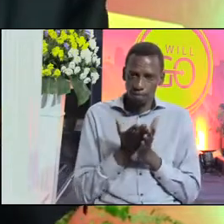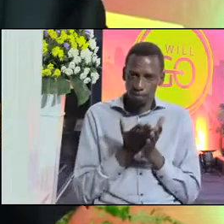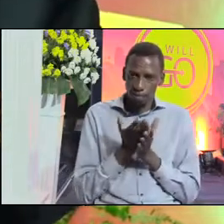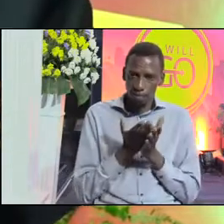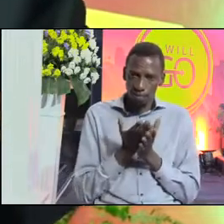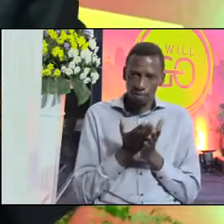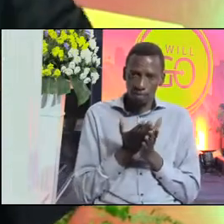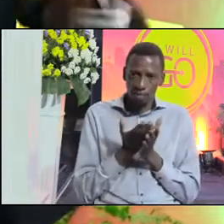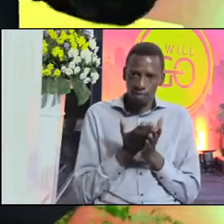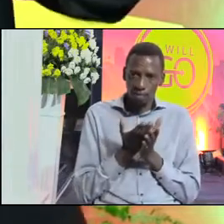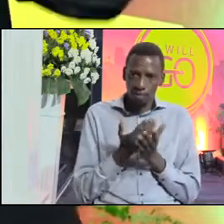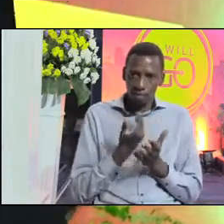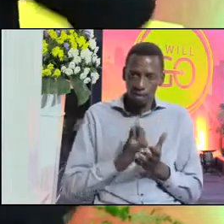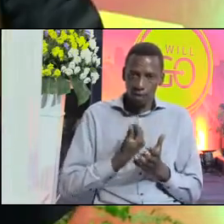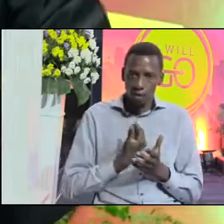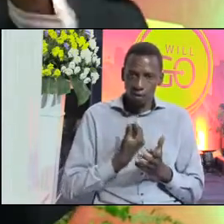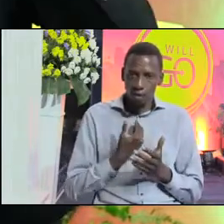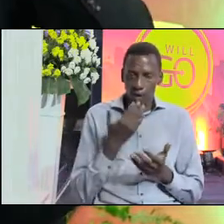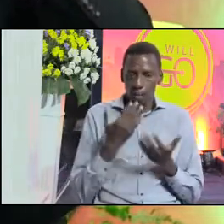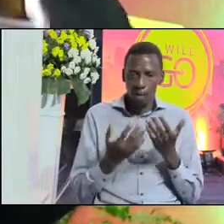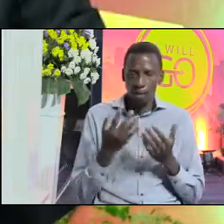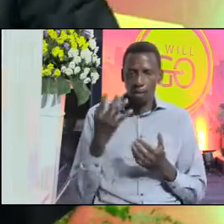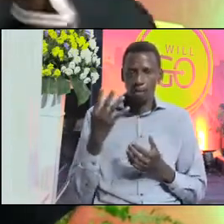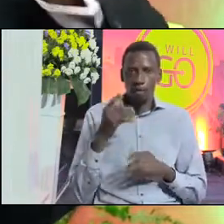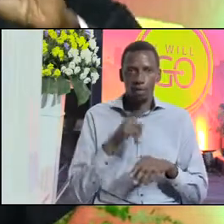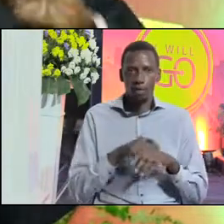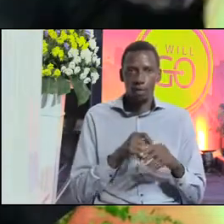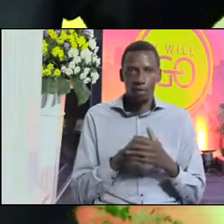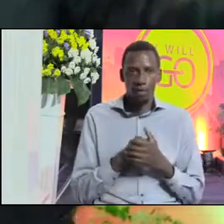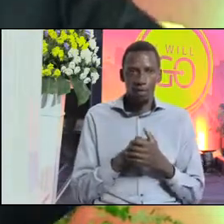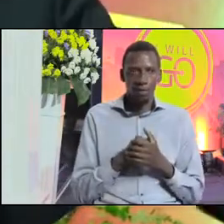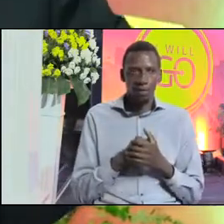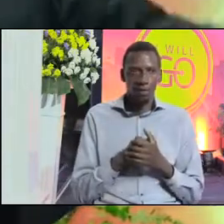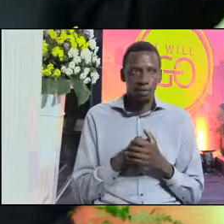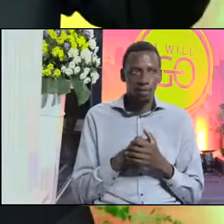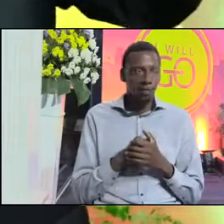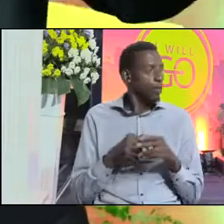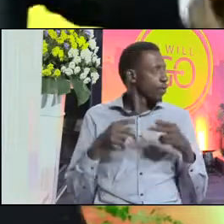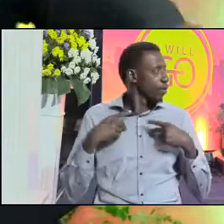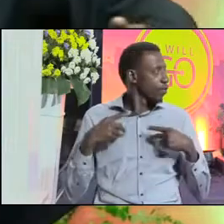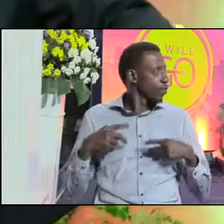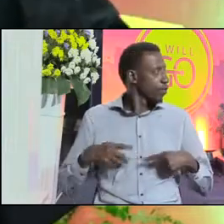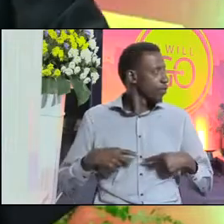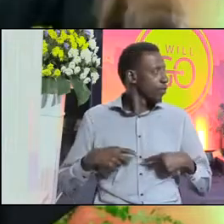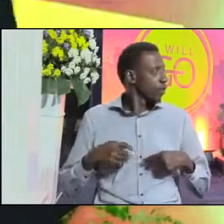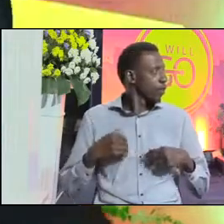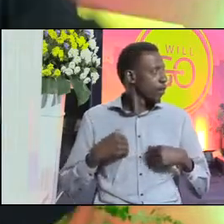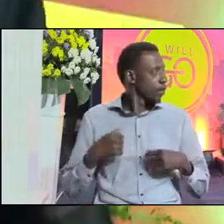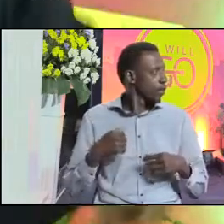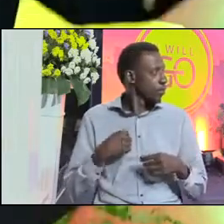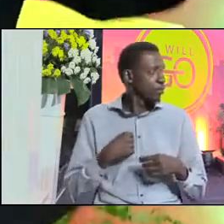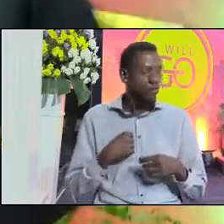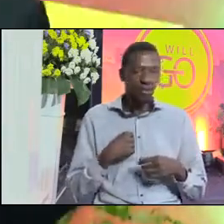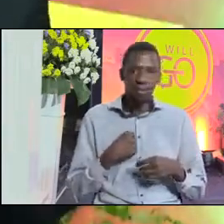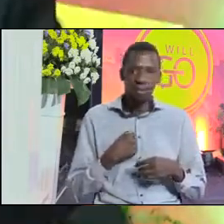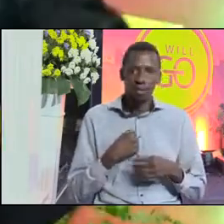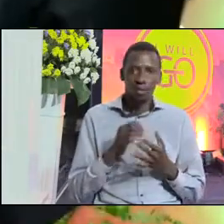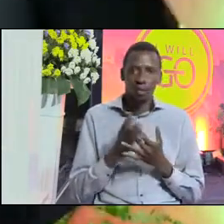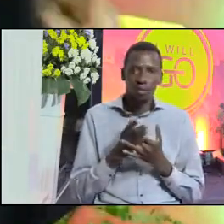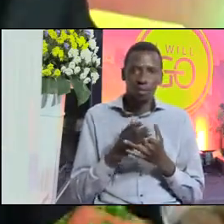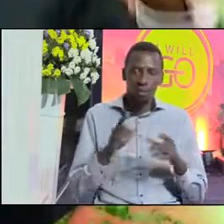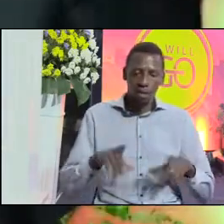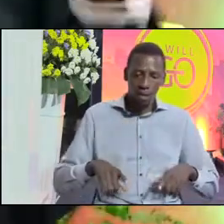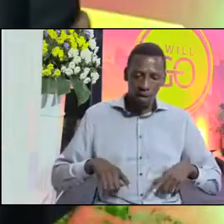four times, and the anesthesiologist had me somewhere between life and death. But I'm here